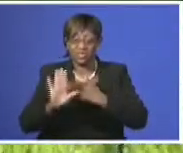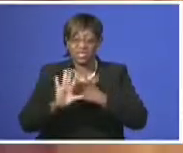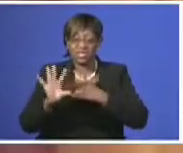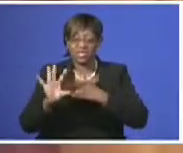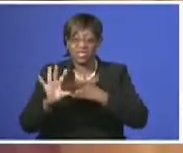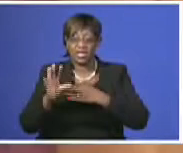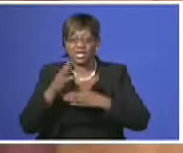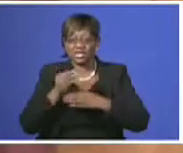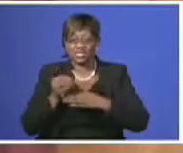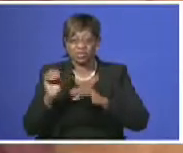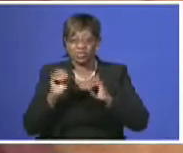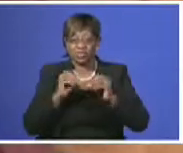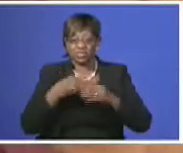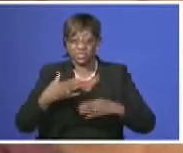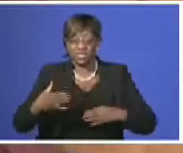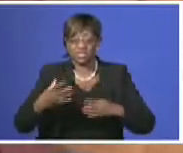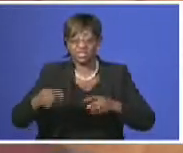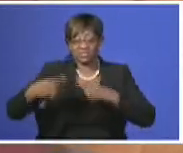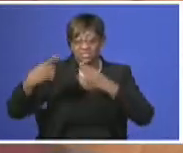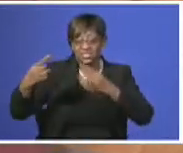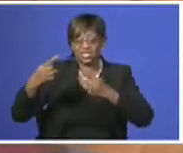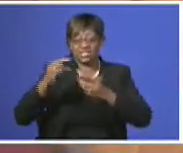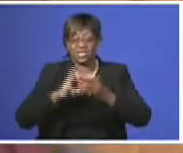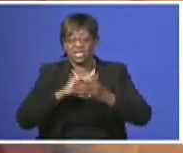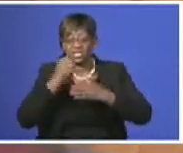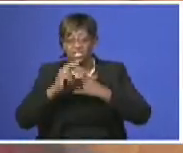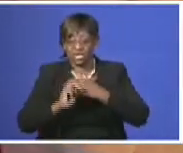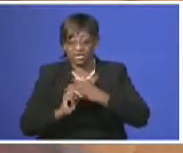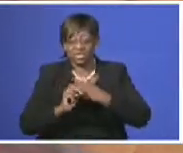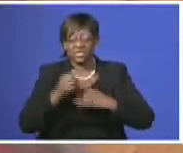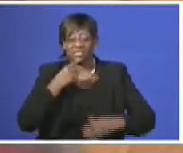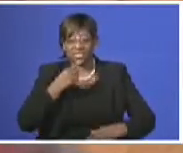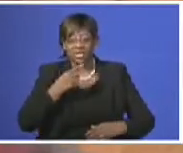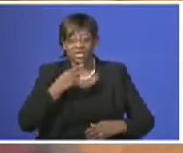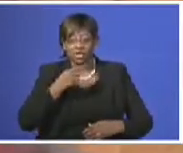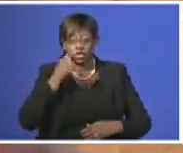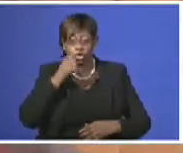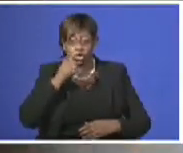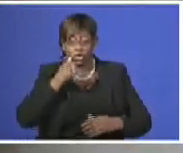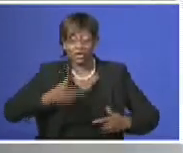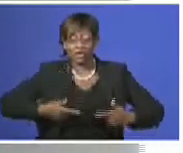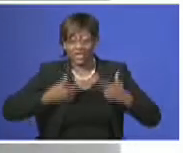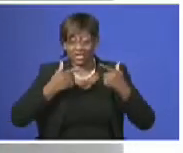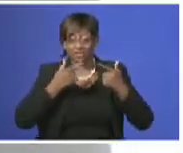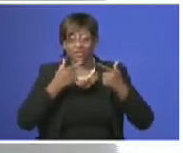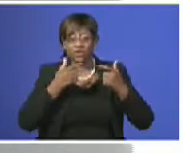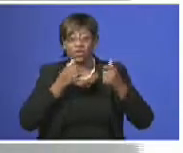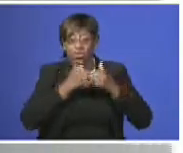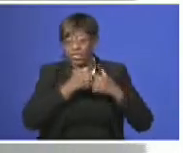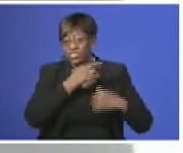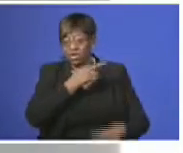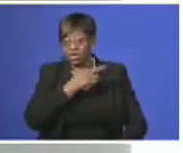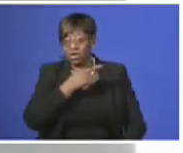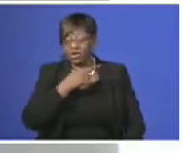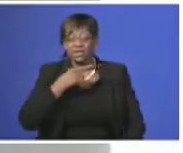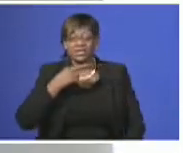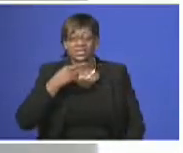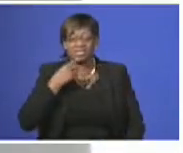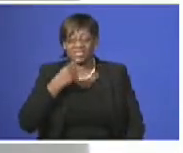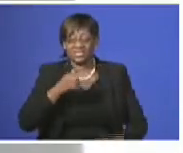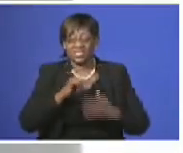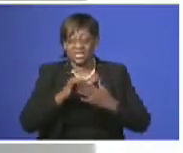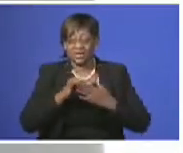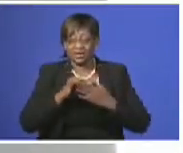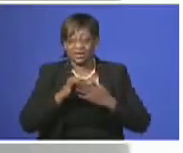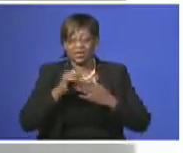home they lived at since January. Oh, she's living with me. Actually, the stuff where they're taking out the house now is my stuff, because I